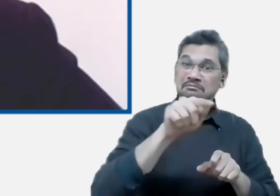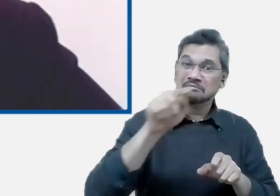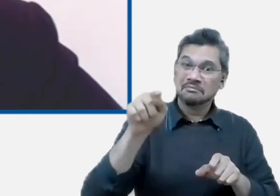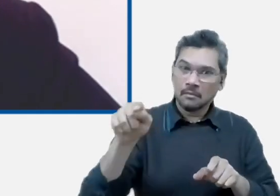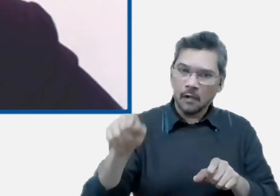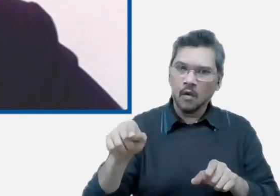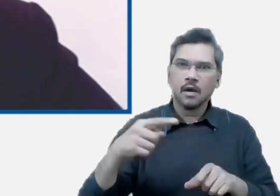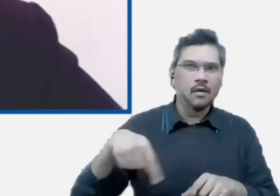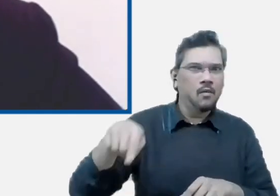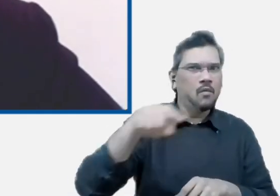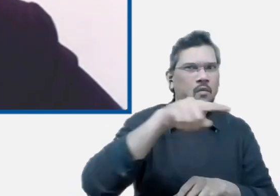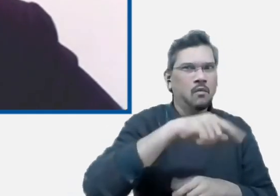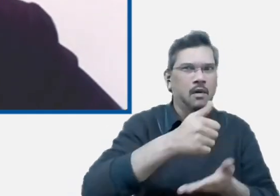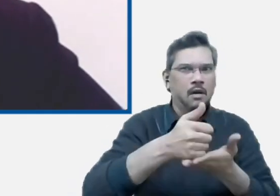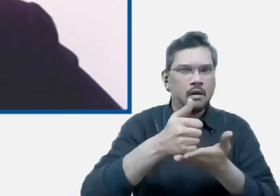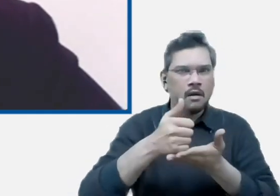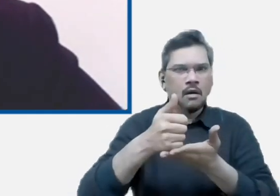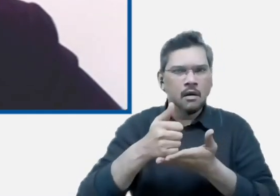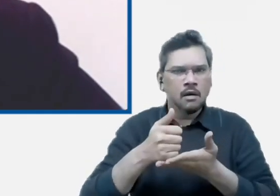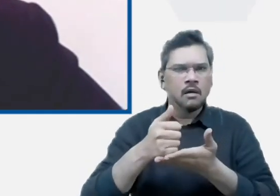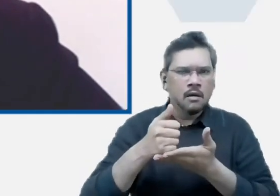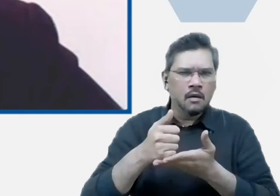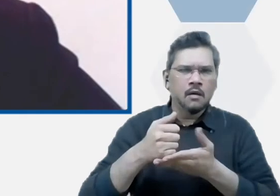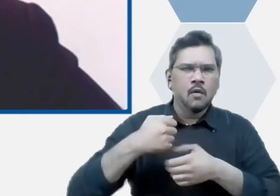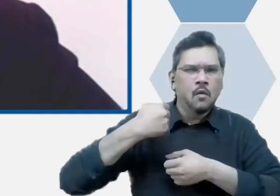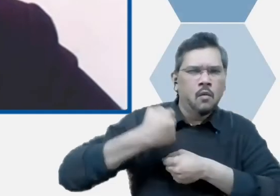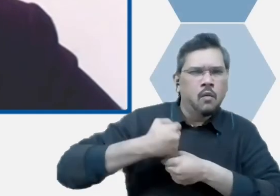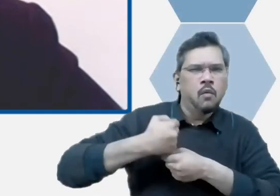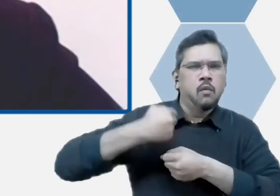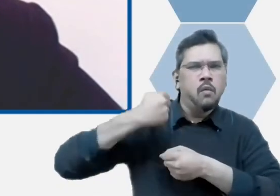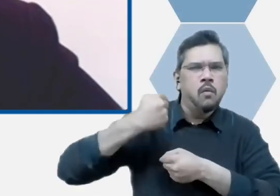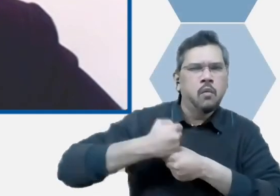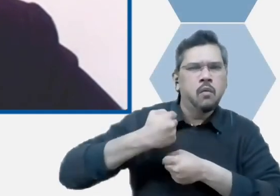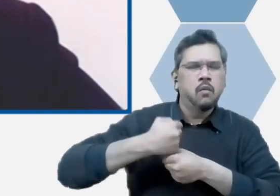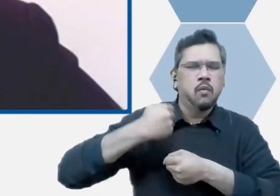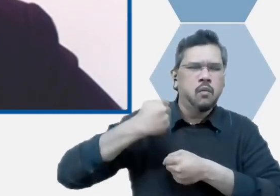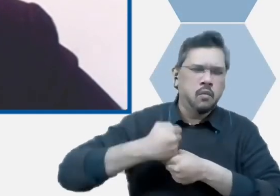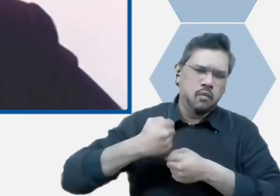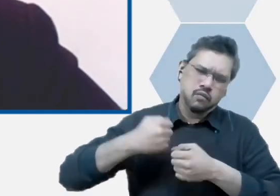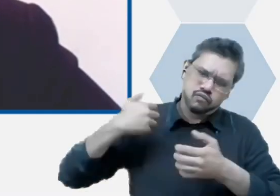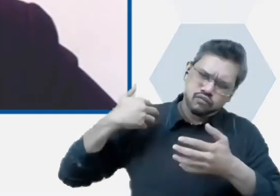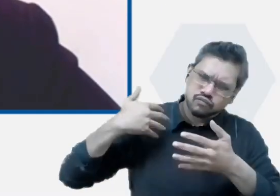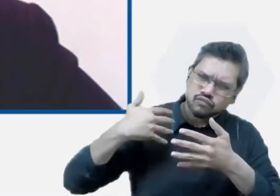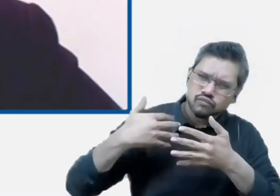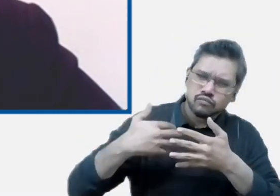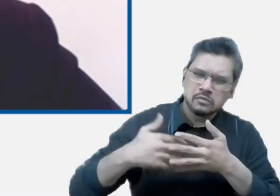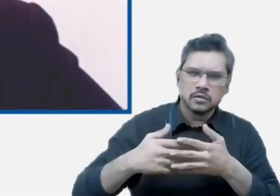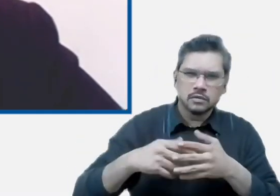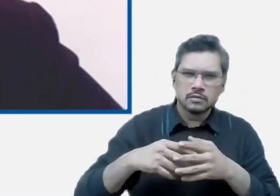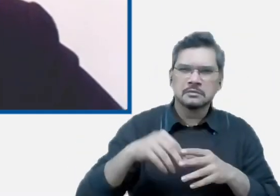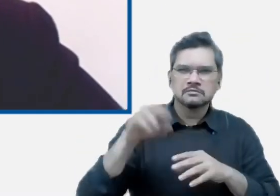that this is capturing the challenges and opportunities that we have at the